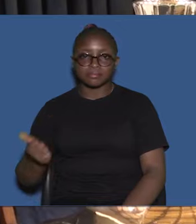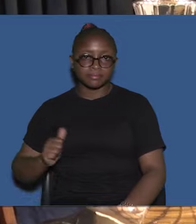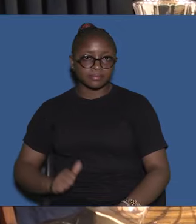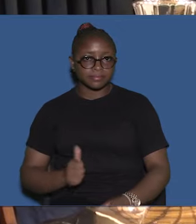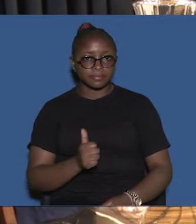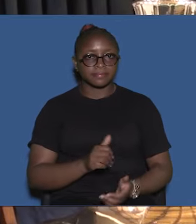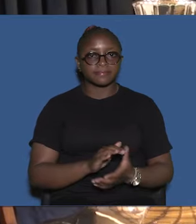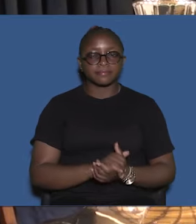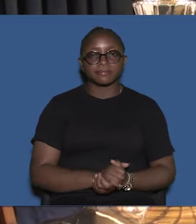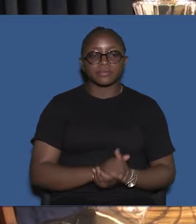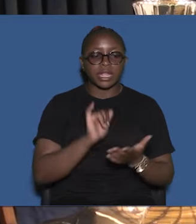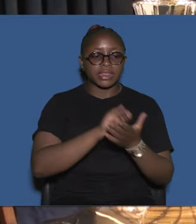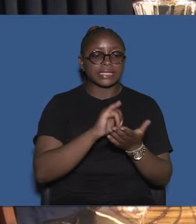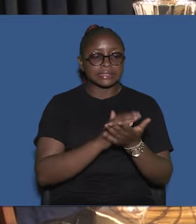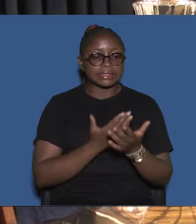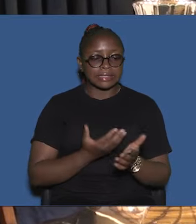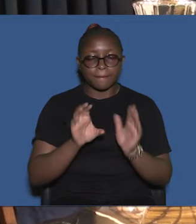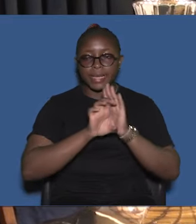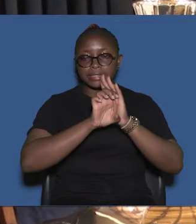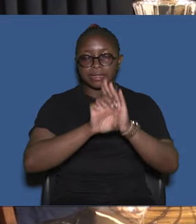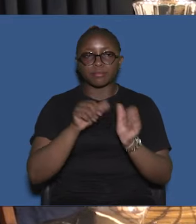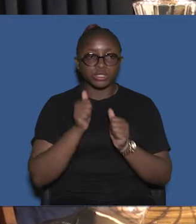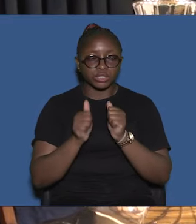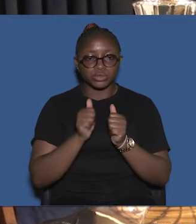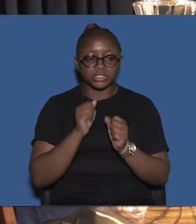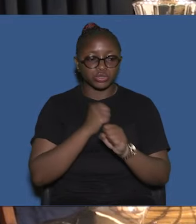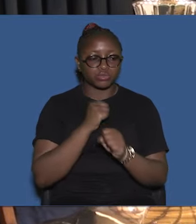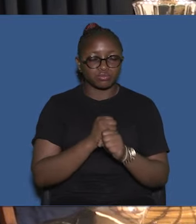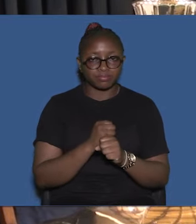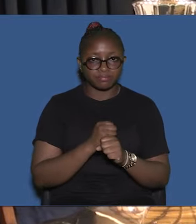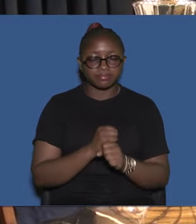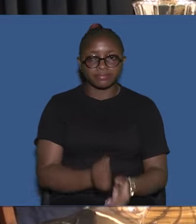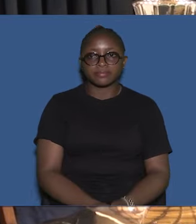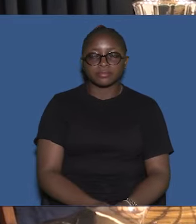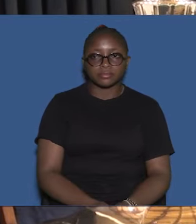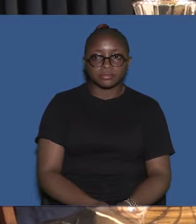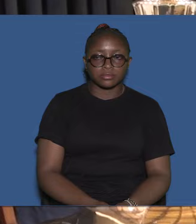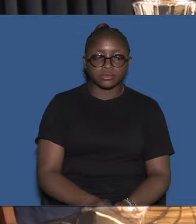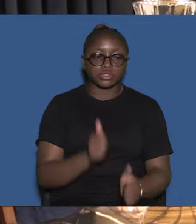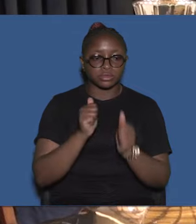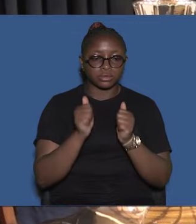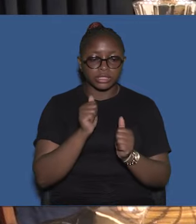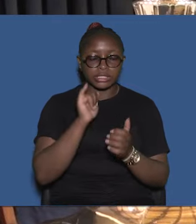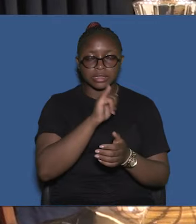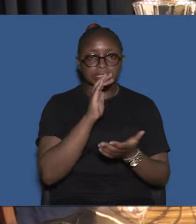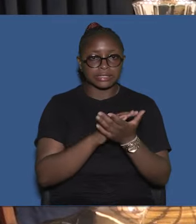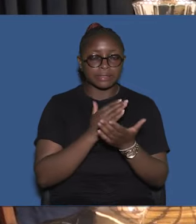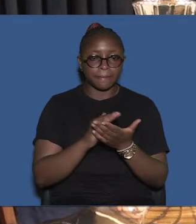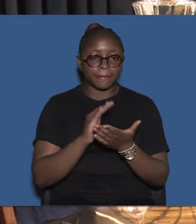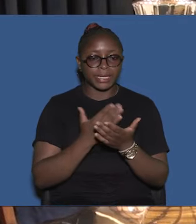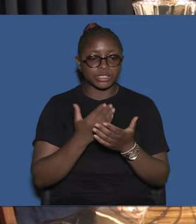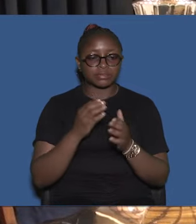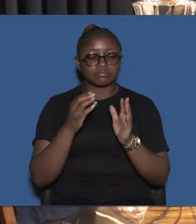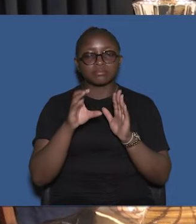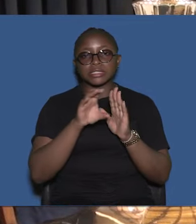the examples of works, which is part and parcel of Christianity. But I want